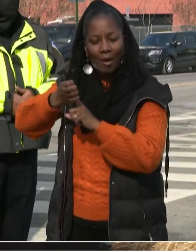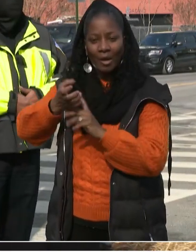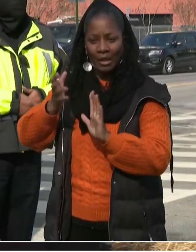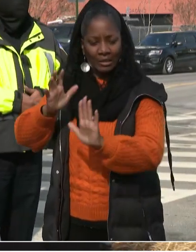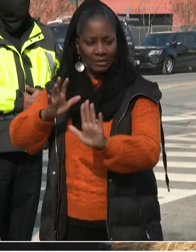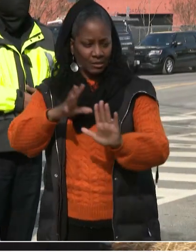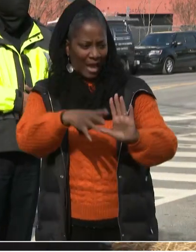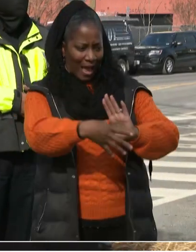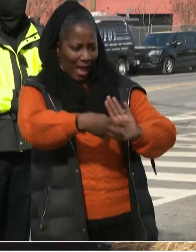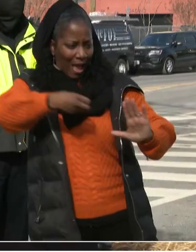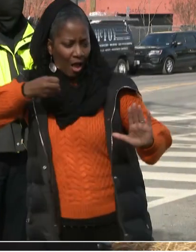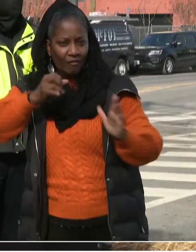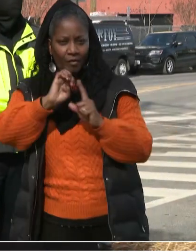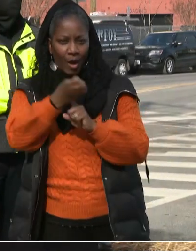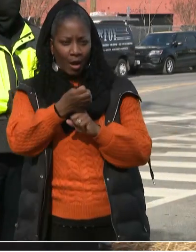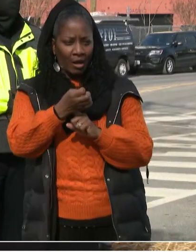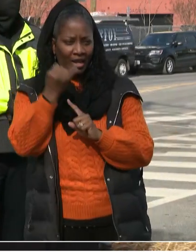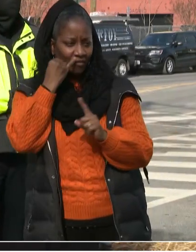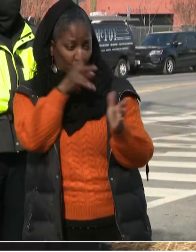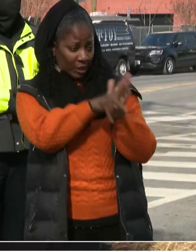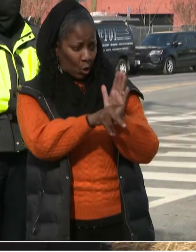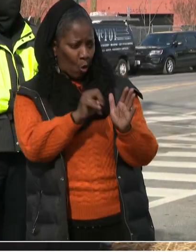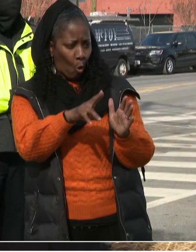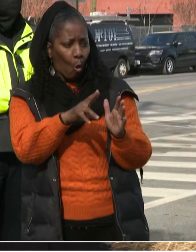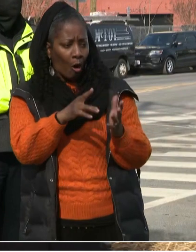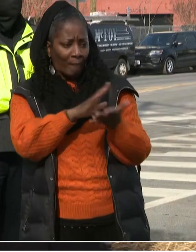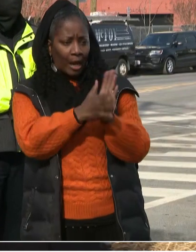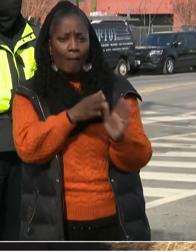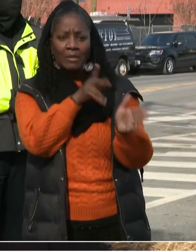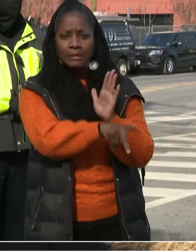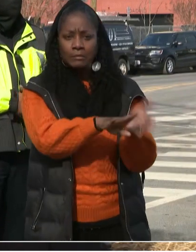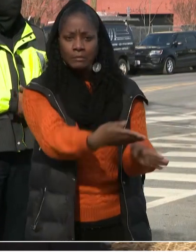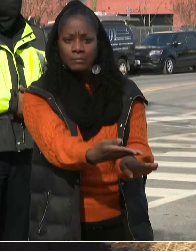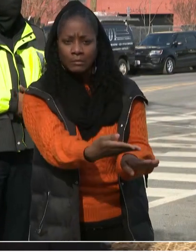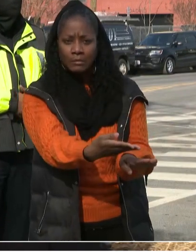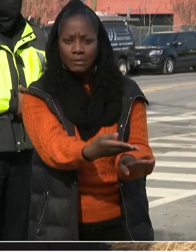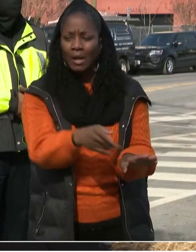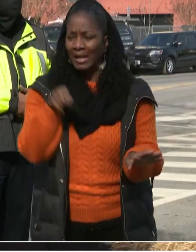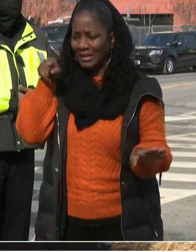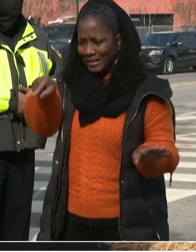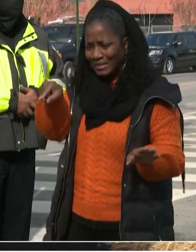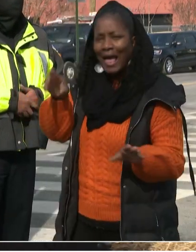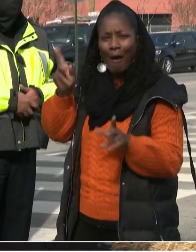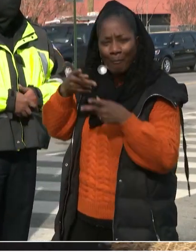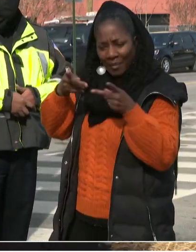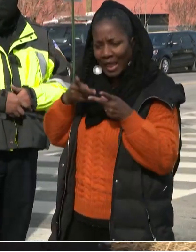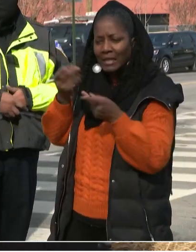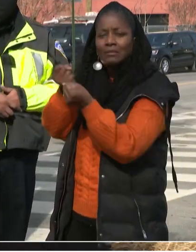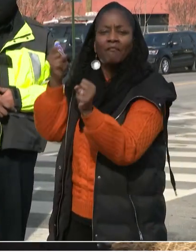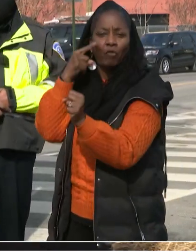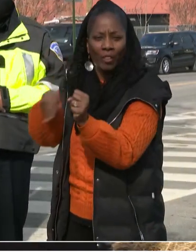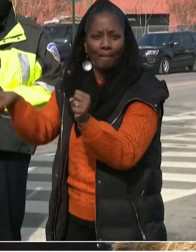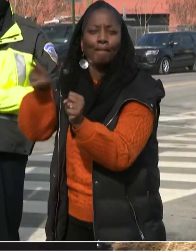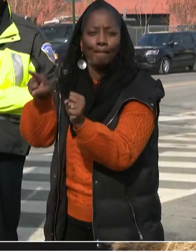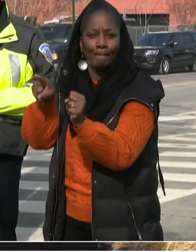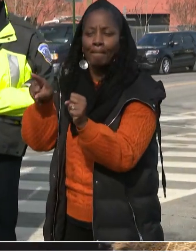or be killed. That's an opportunity. Any other questions? Yes.